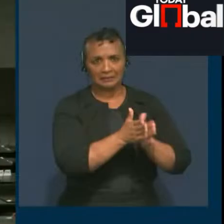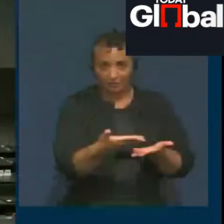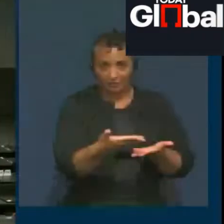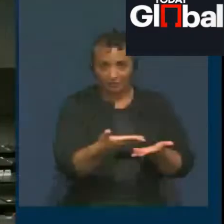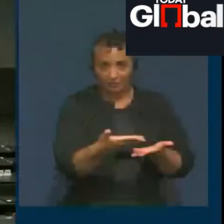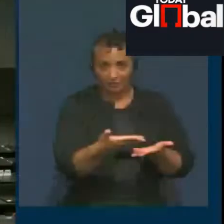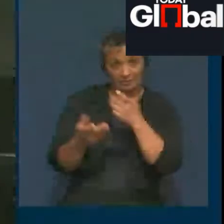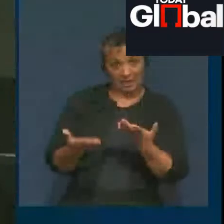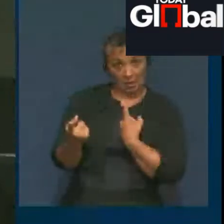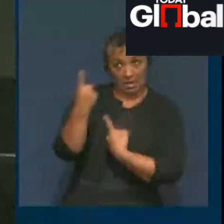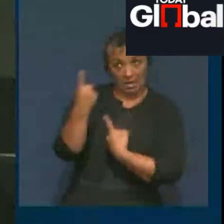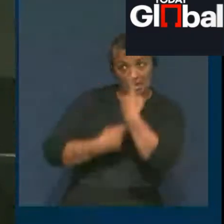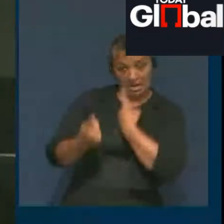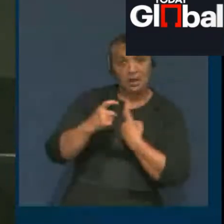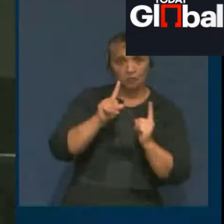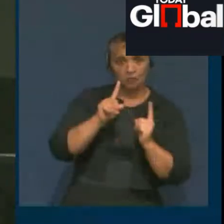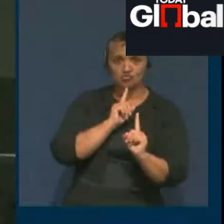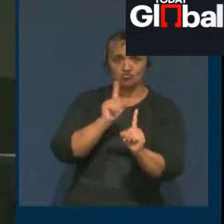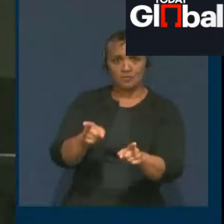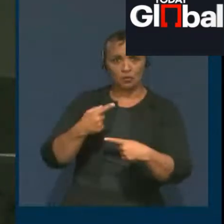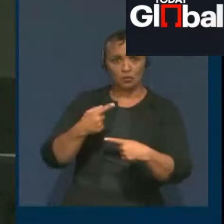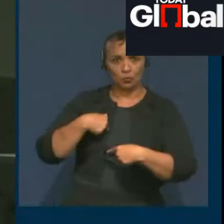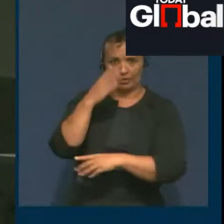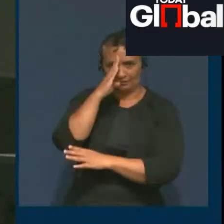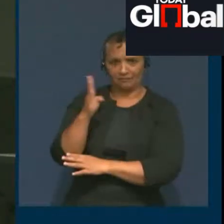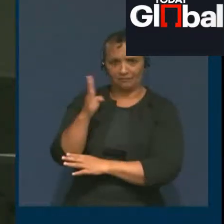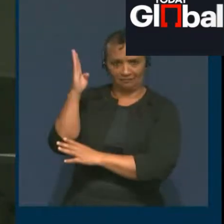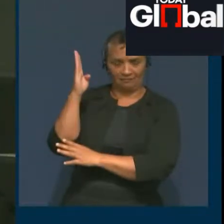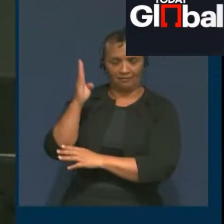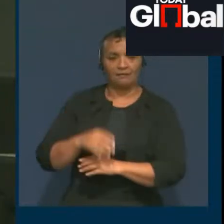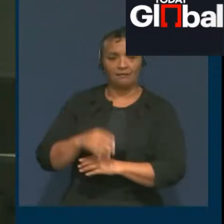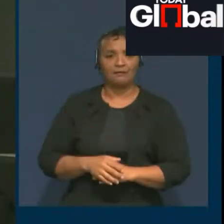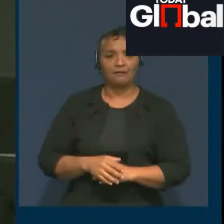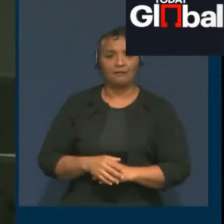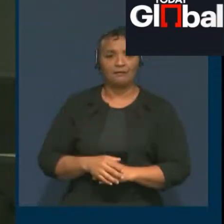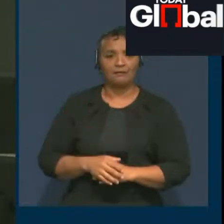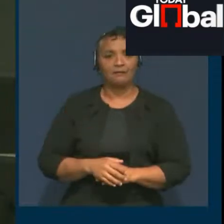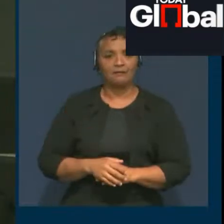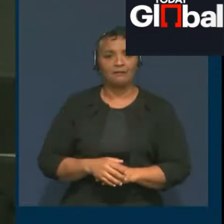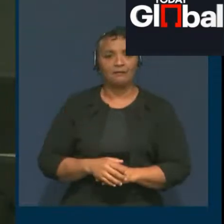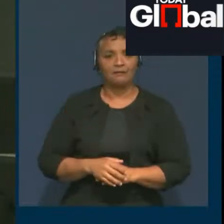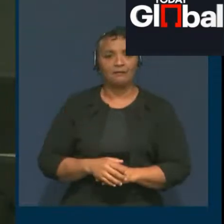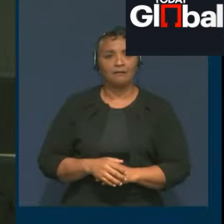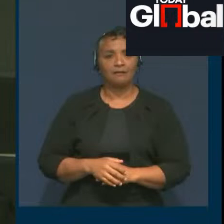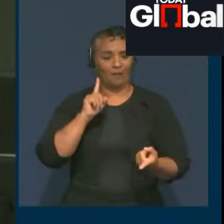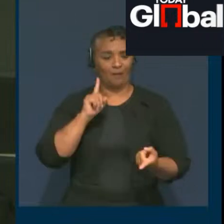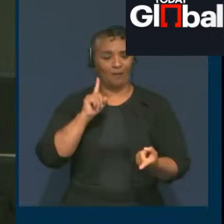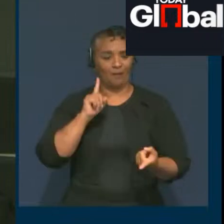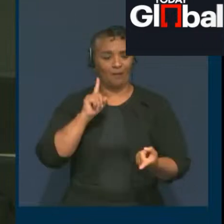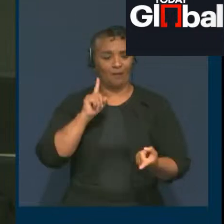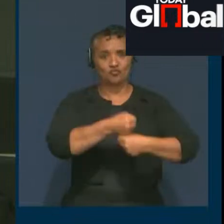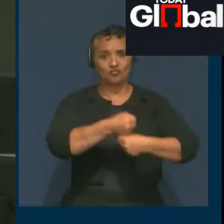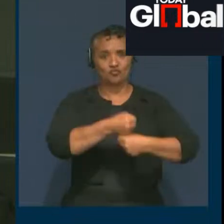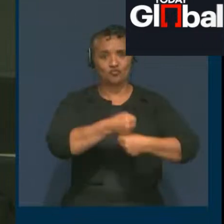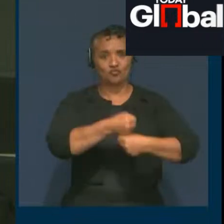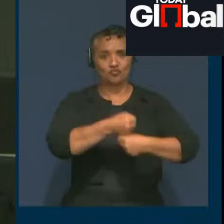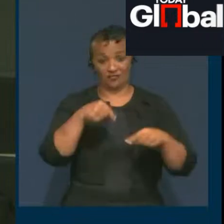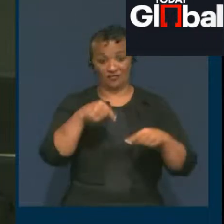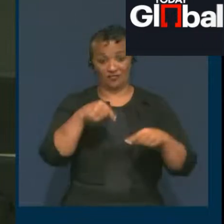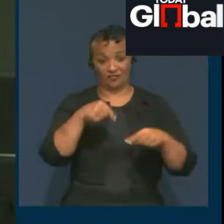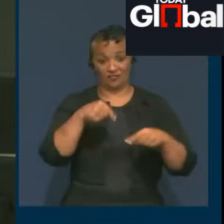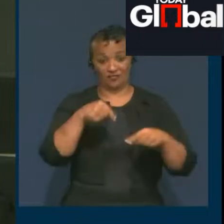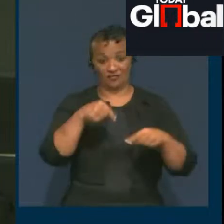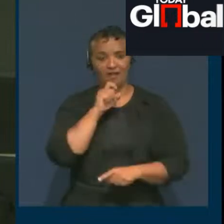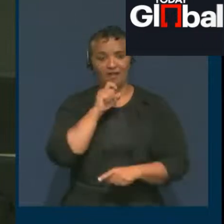God, the Merciful, the Almighty, we have the permanent representative for the mission of Qatar in Geneva, Hind Al-Mufta, as regards the